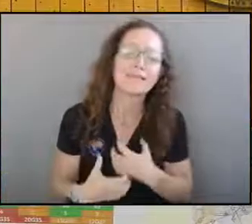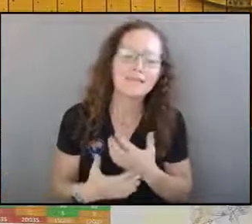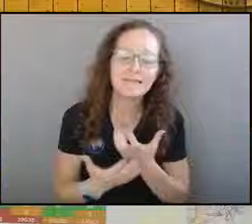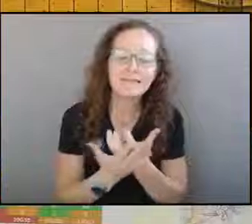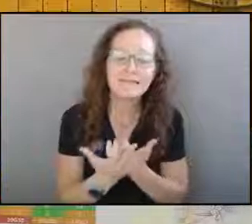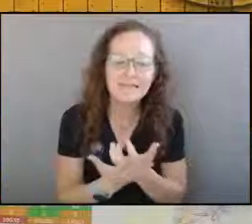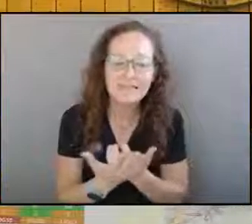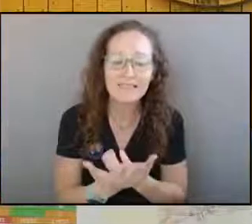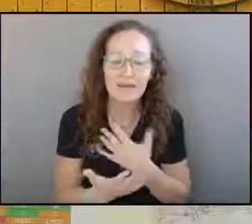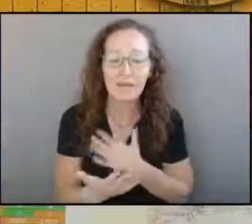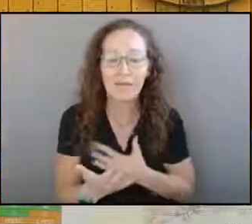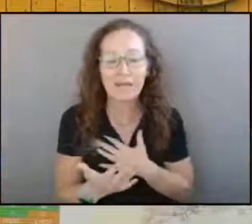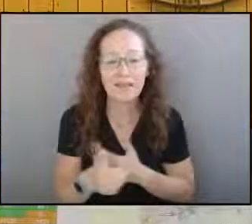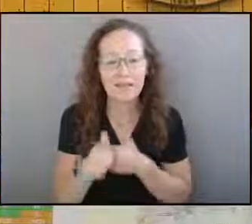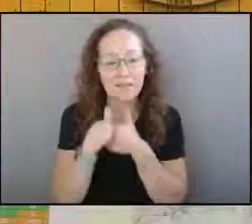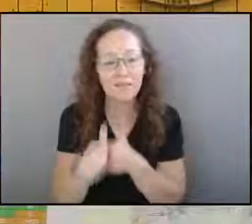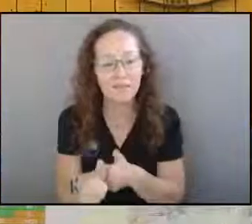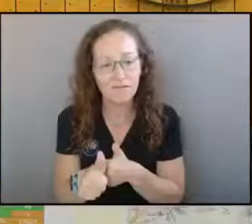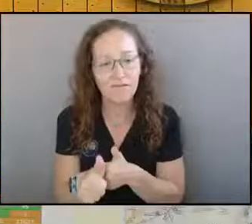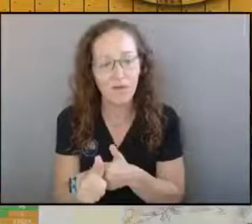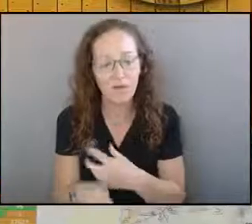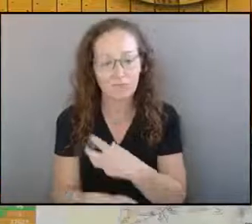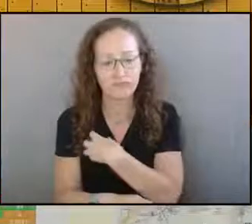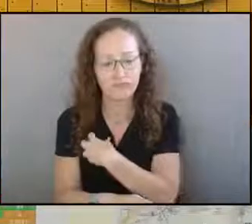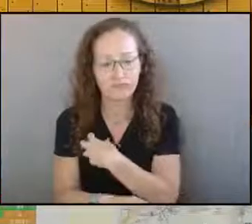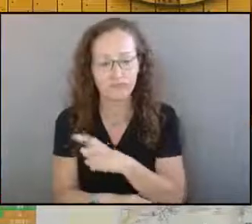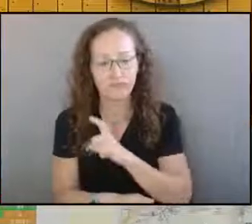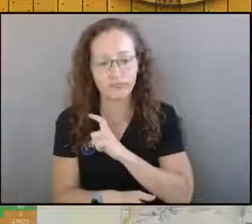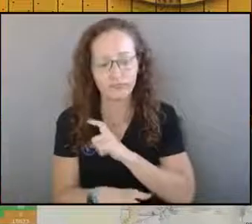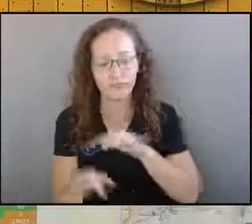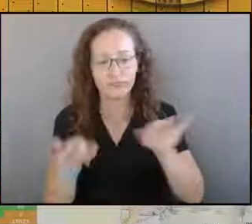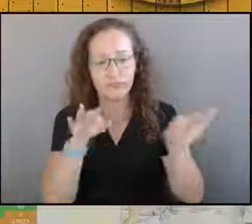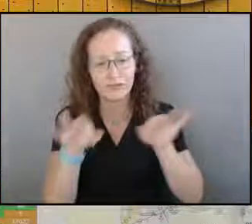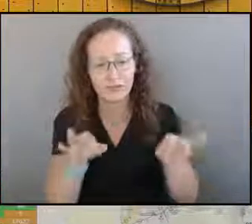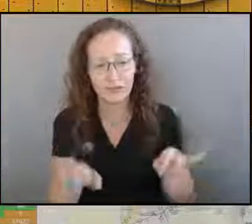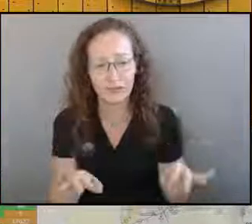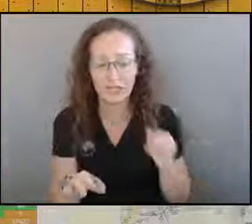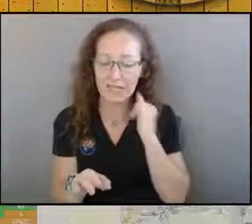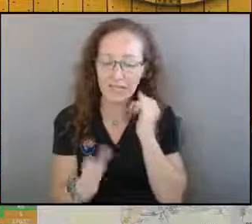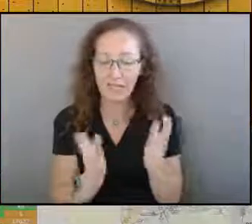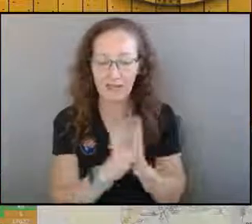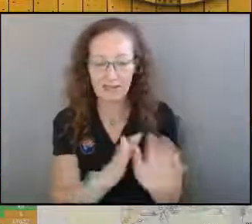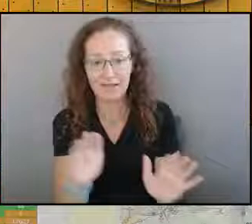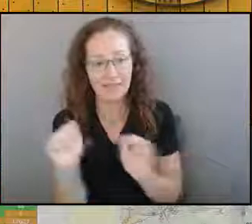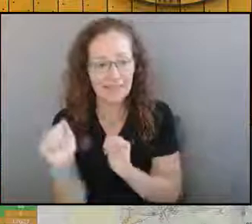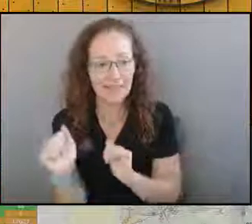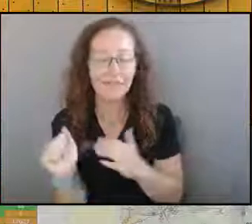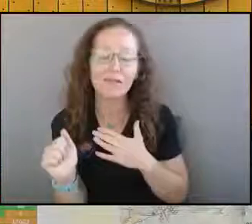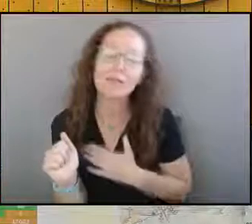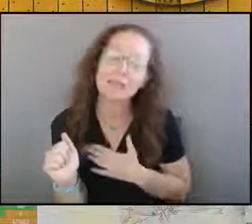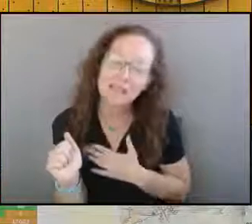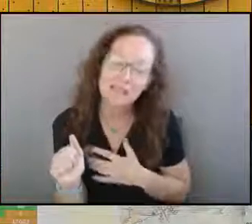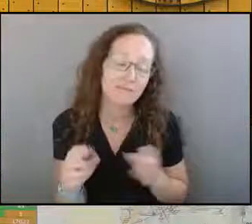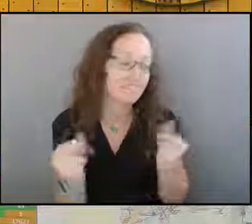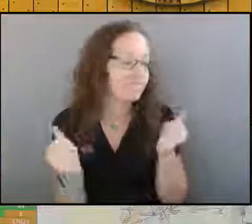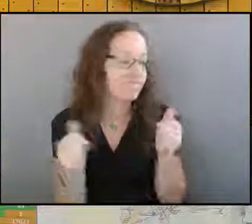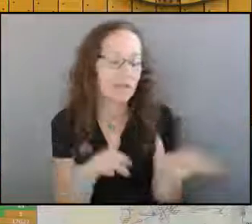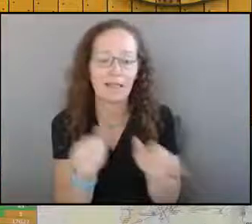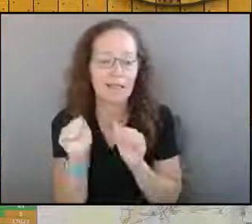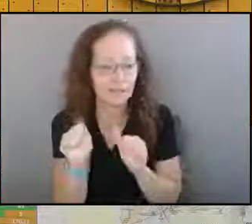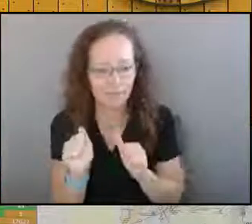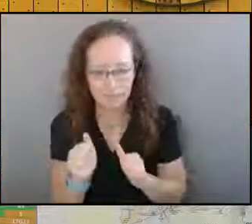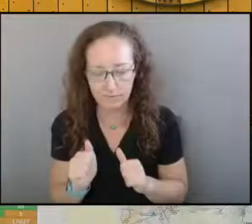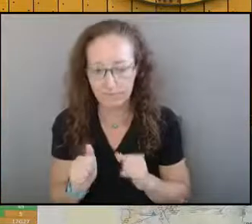of your law enforcement, whoever, when they ask you to leave, you need to leave quickly, because I know that if